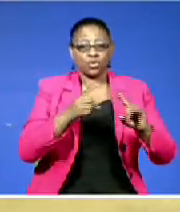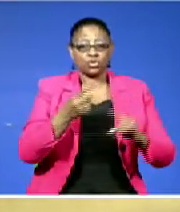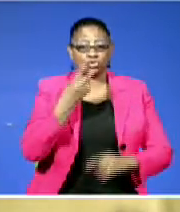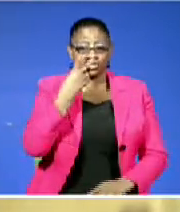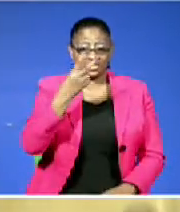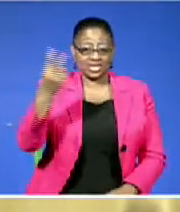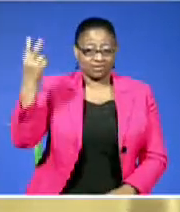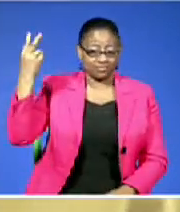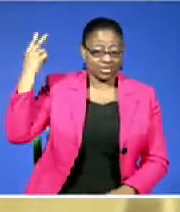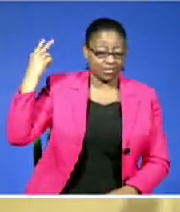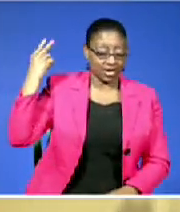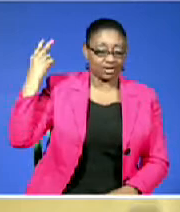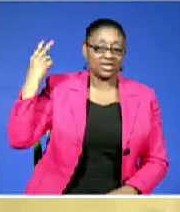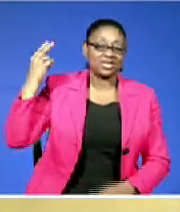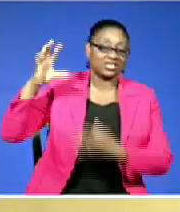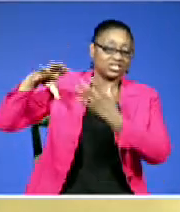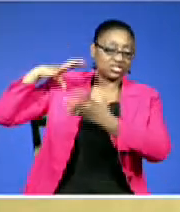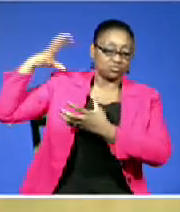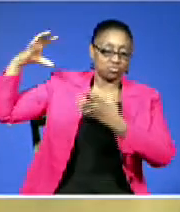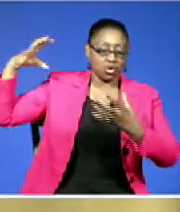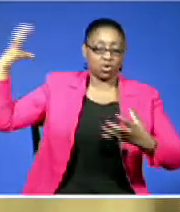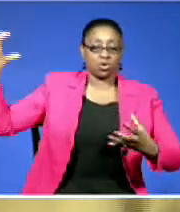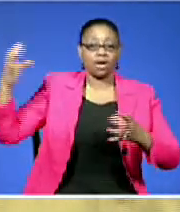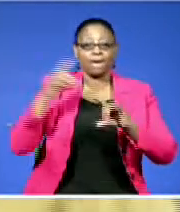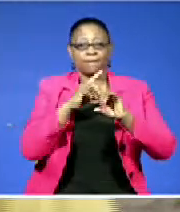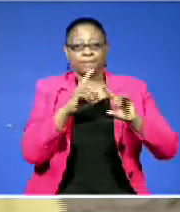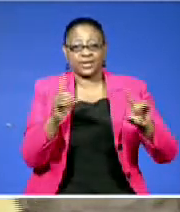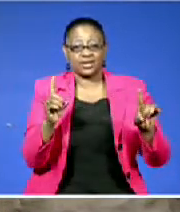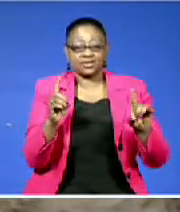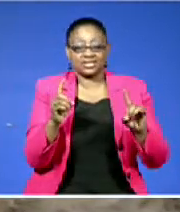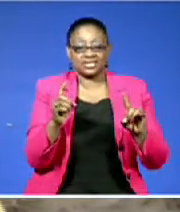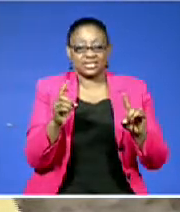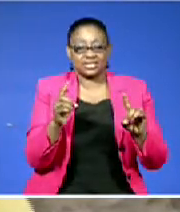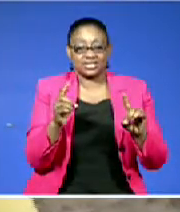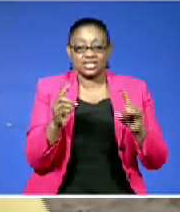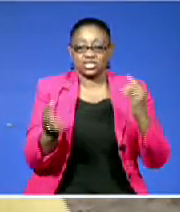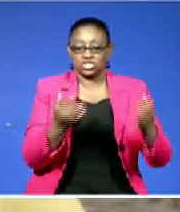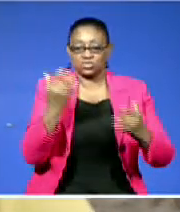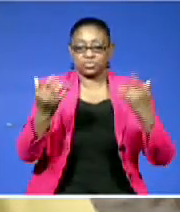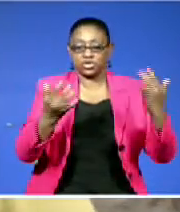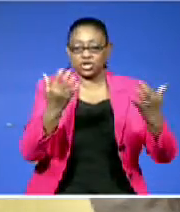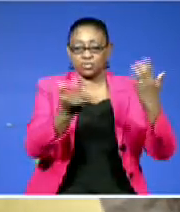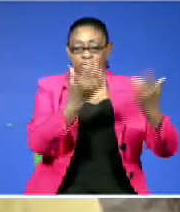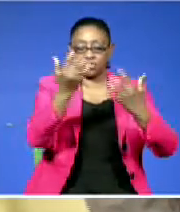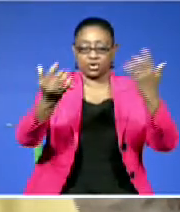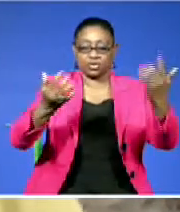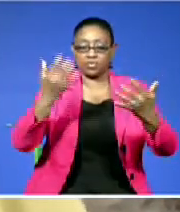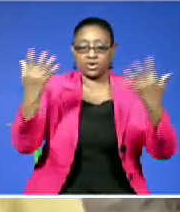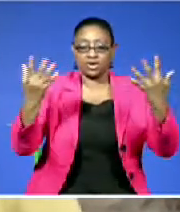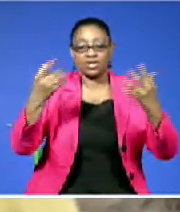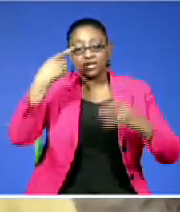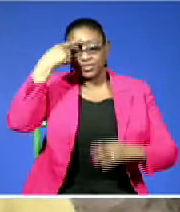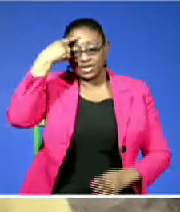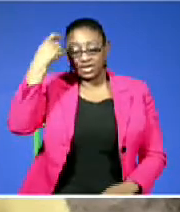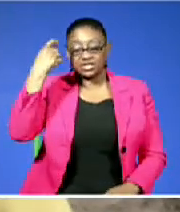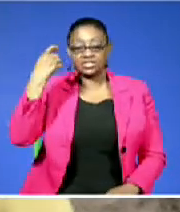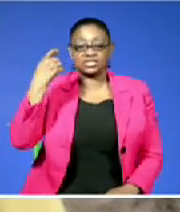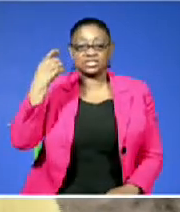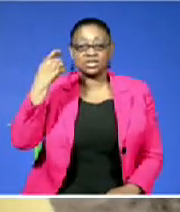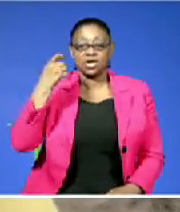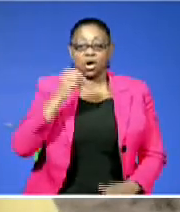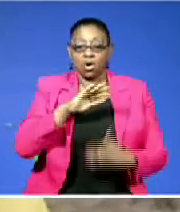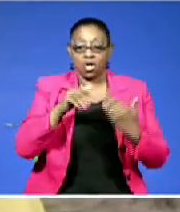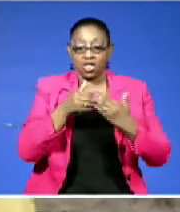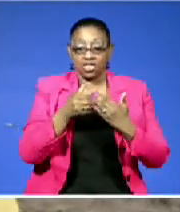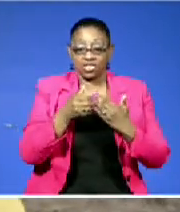right now is the smoke. Most of the fire seem to be either went subterranean or just burned itself out because the waste in that area is quite